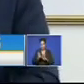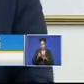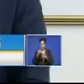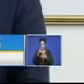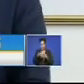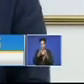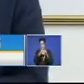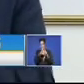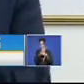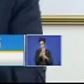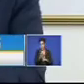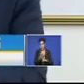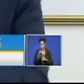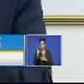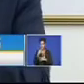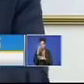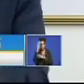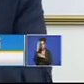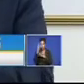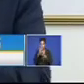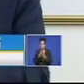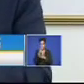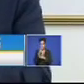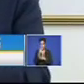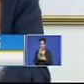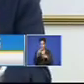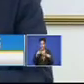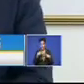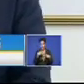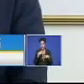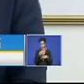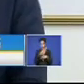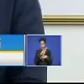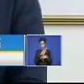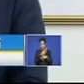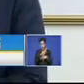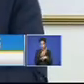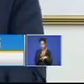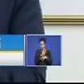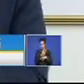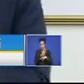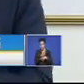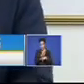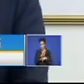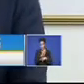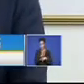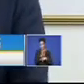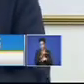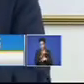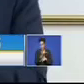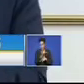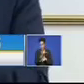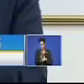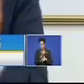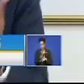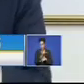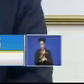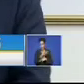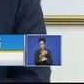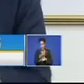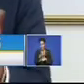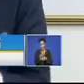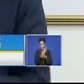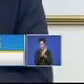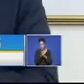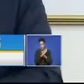And we know that the U.S. has a base there, and the Bahamas also has our members of defense